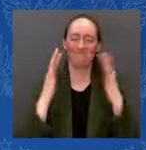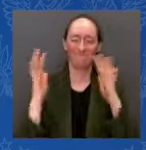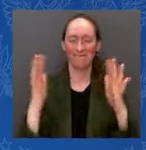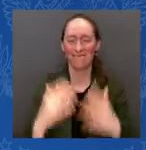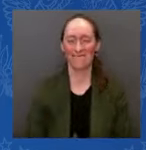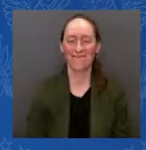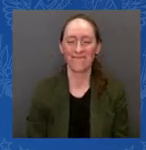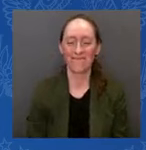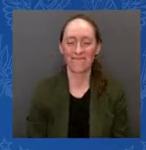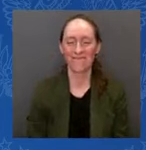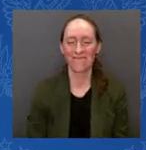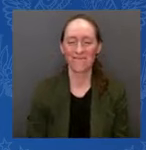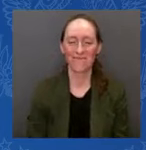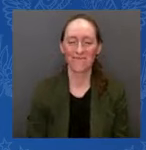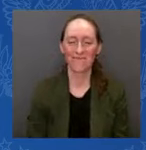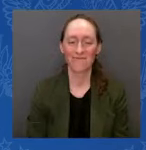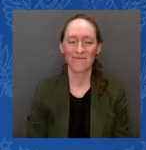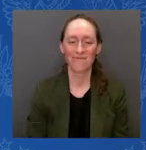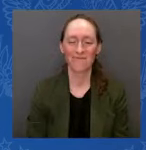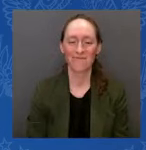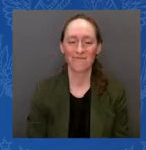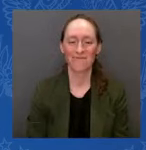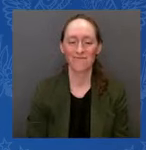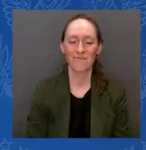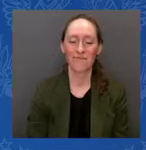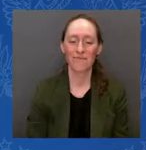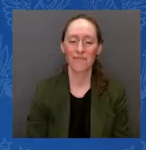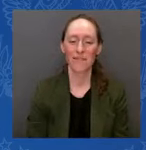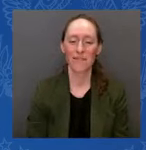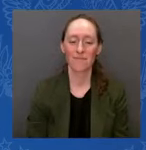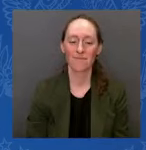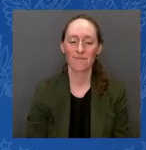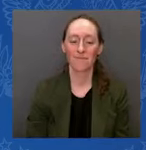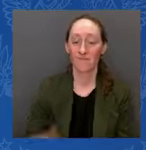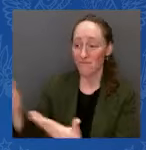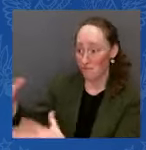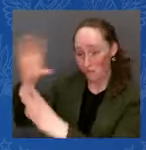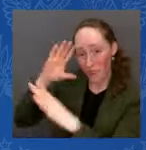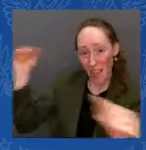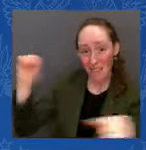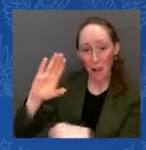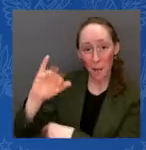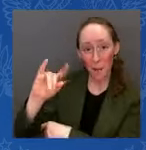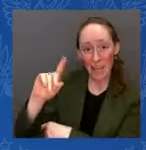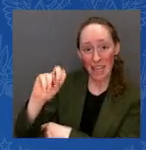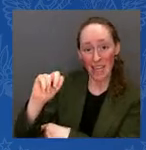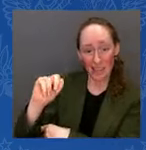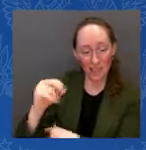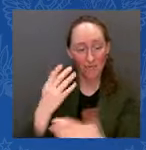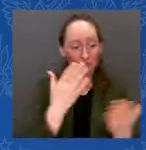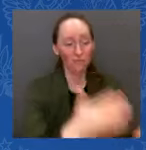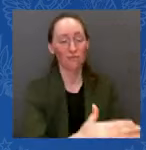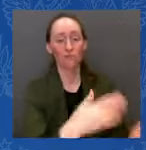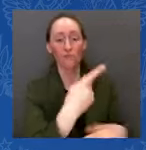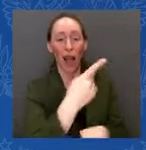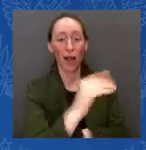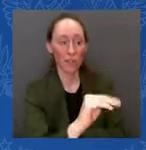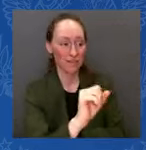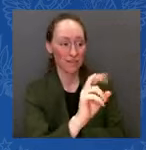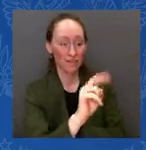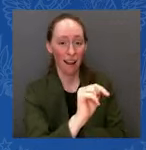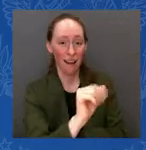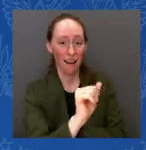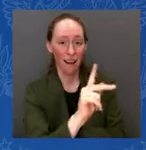Well, President Biden, Prime Minister Sunak, I am so honored to stand alongside you both,